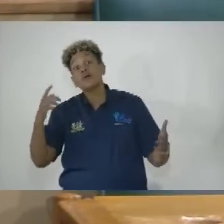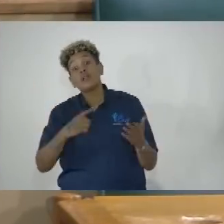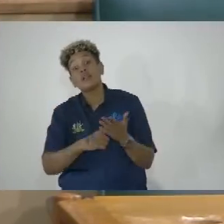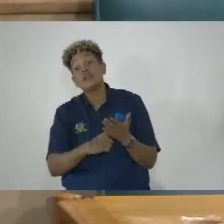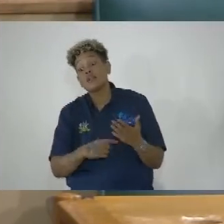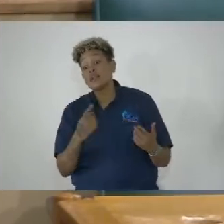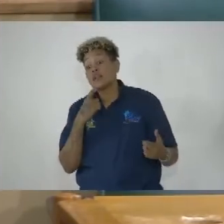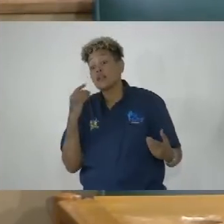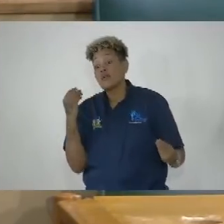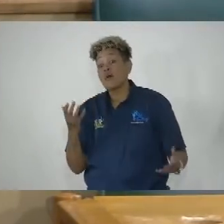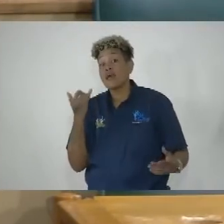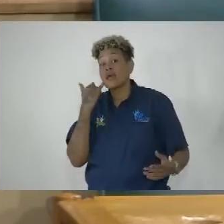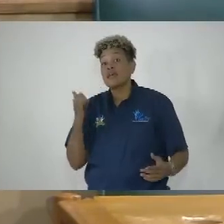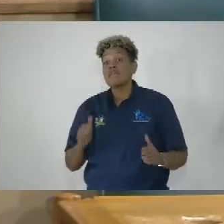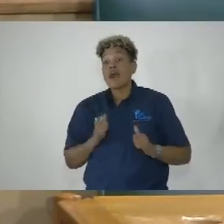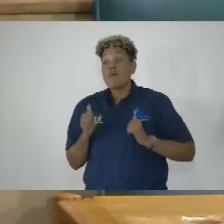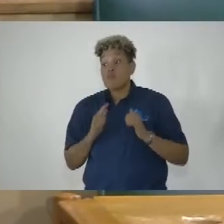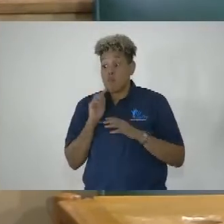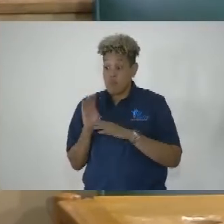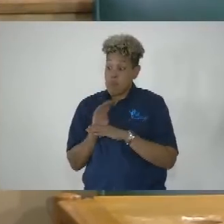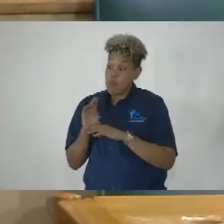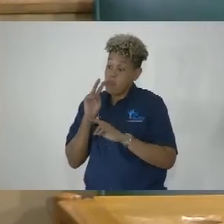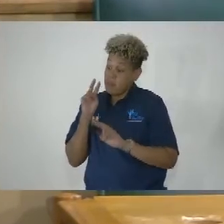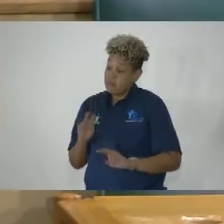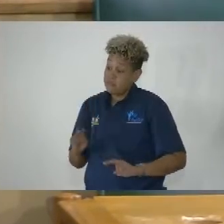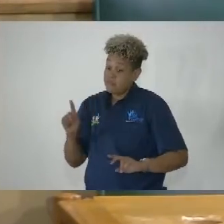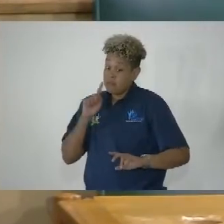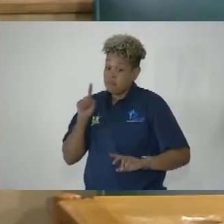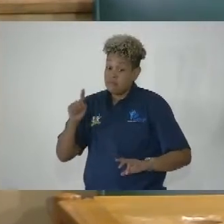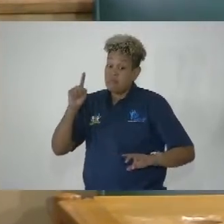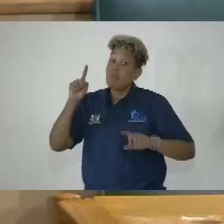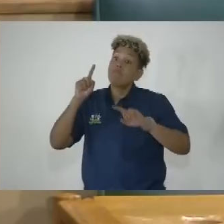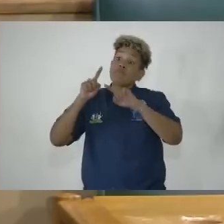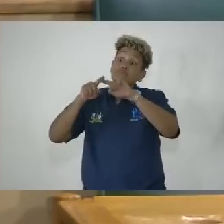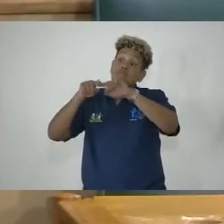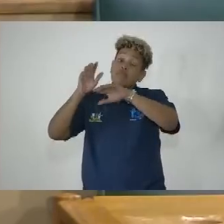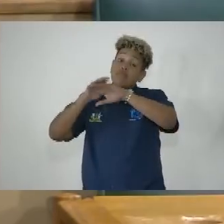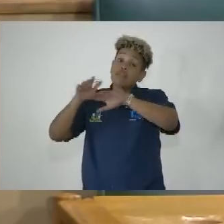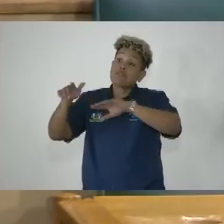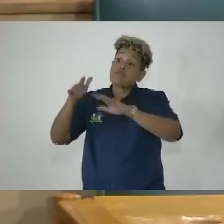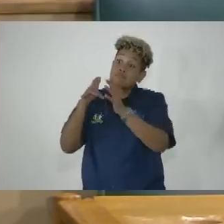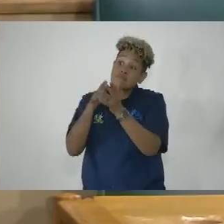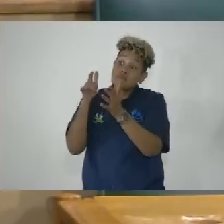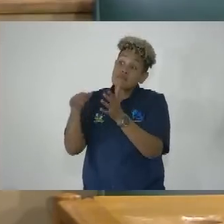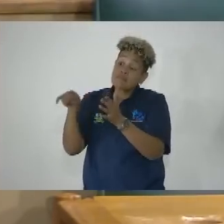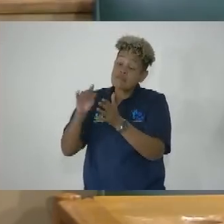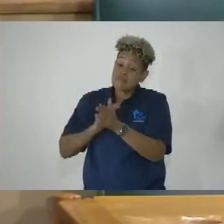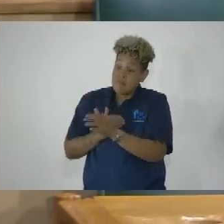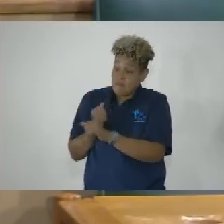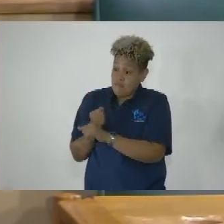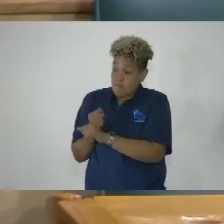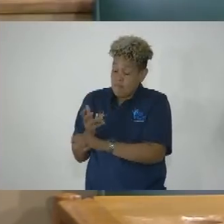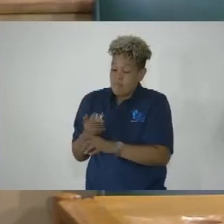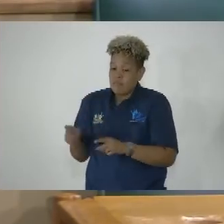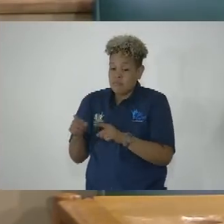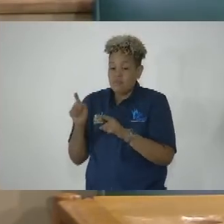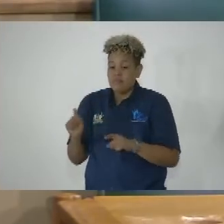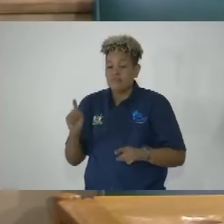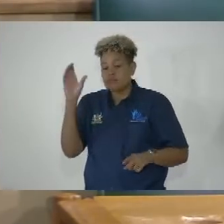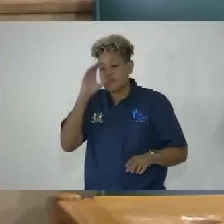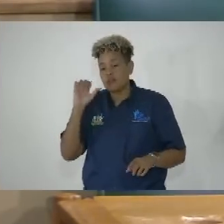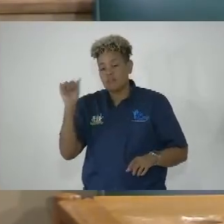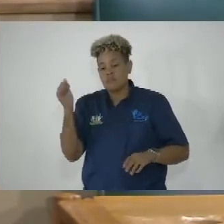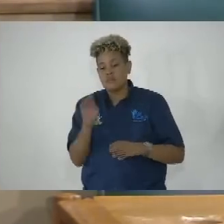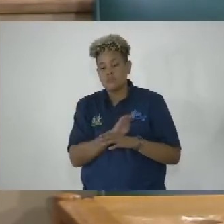is that if the viability of a business is predicated on exploitation of workers, then you should seek another